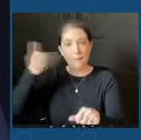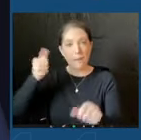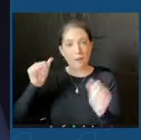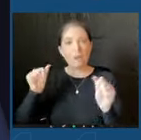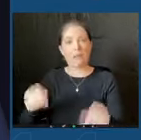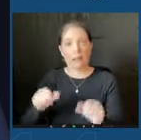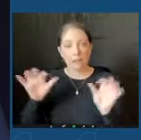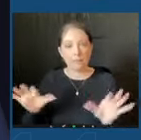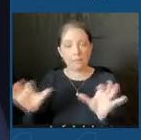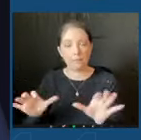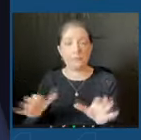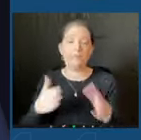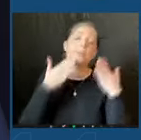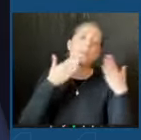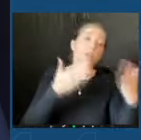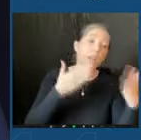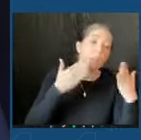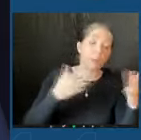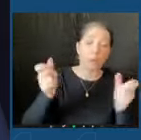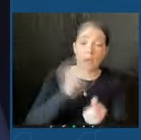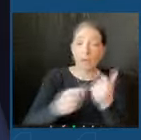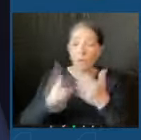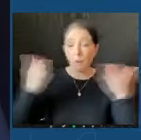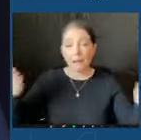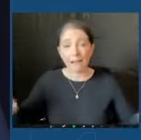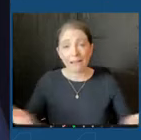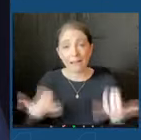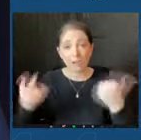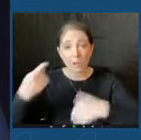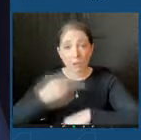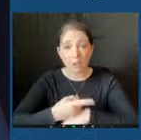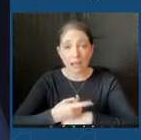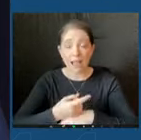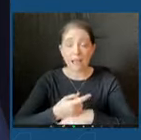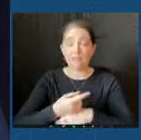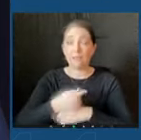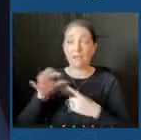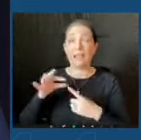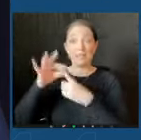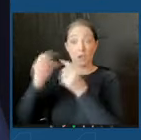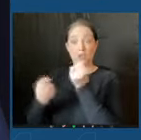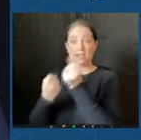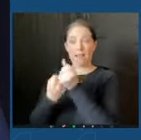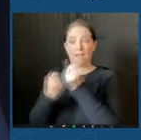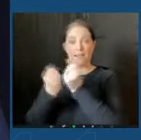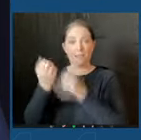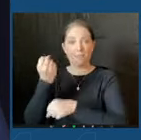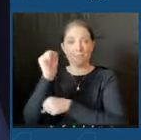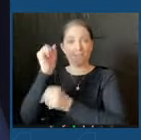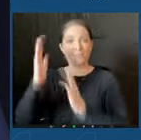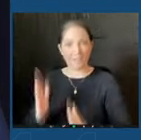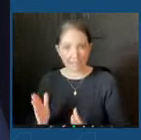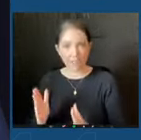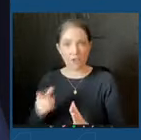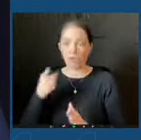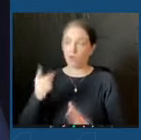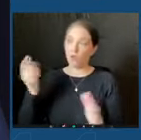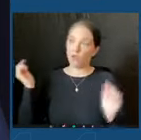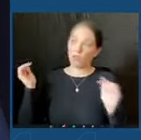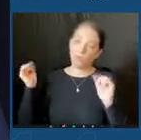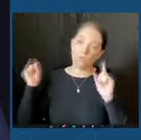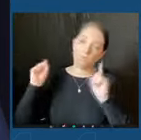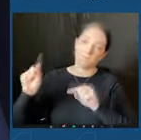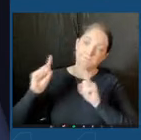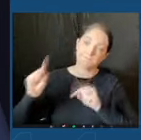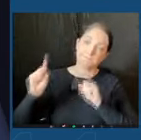and especially all of the advocates for sticking with it. You've come to Albany repeatedly. You've had frustrations in coming